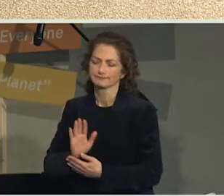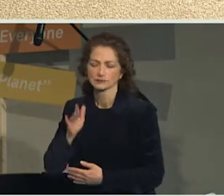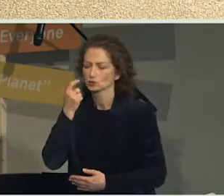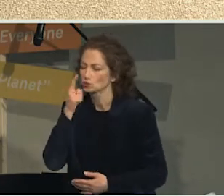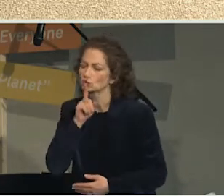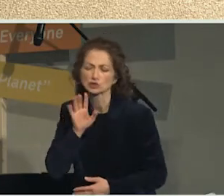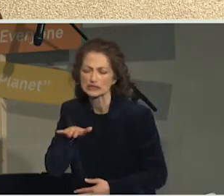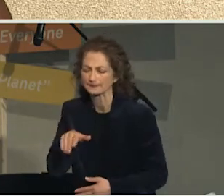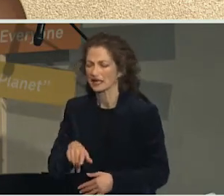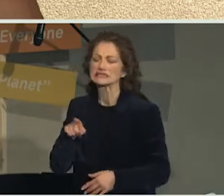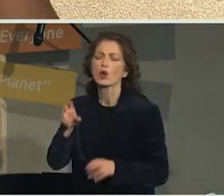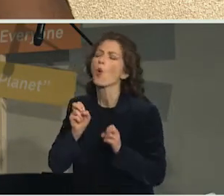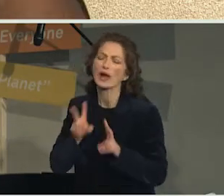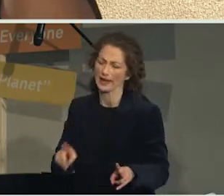talk.